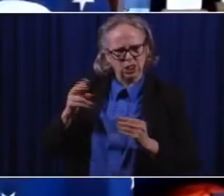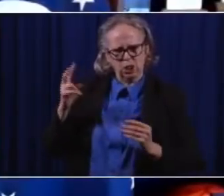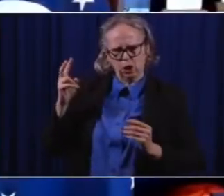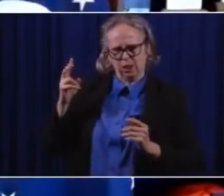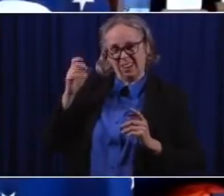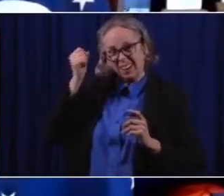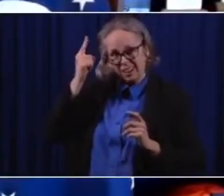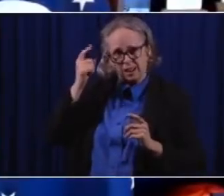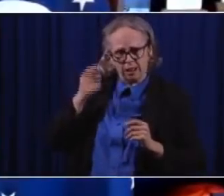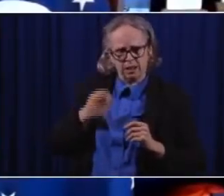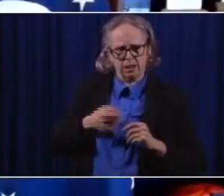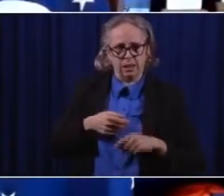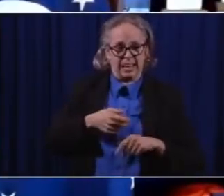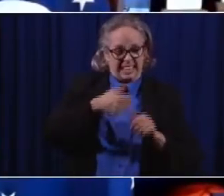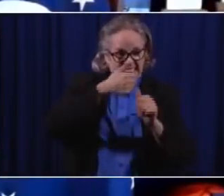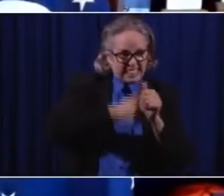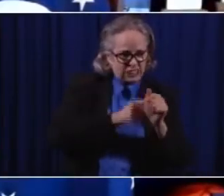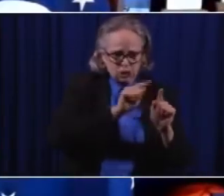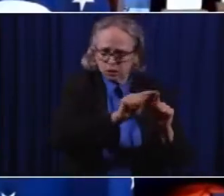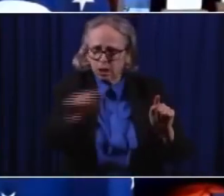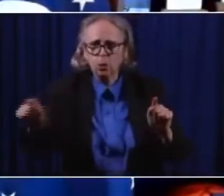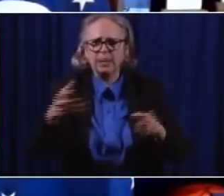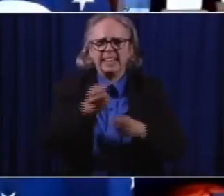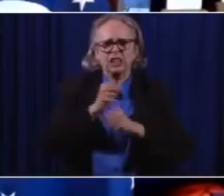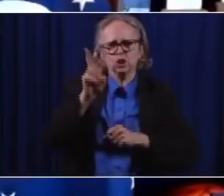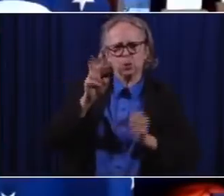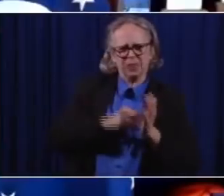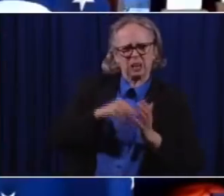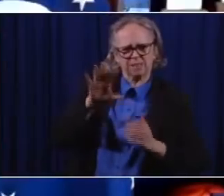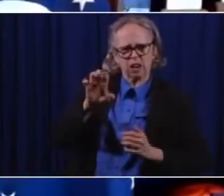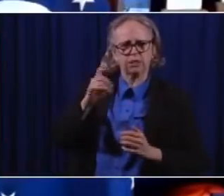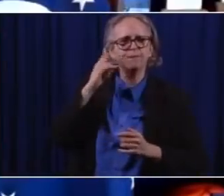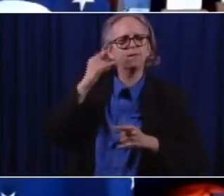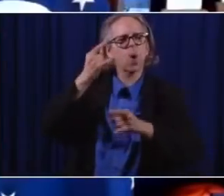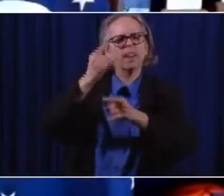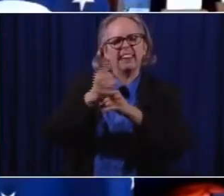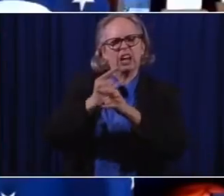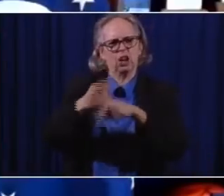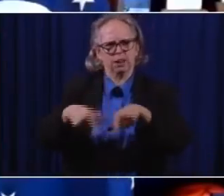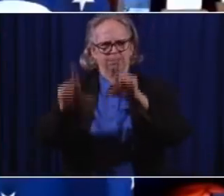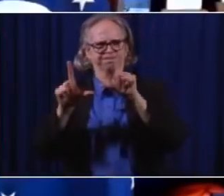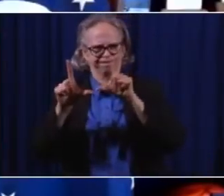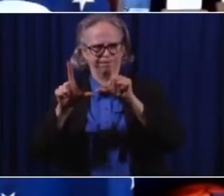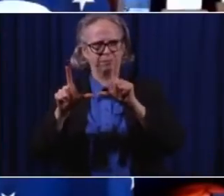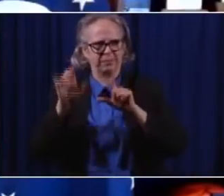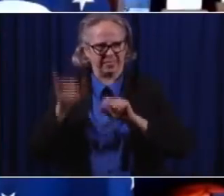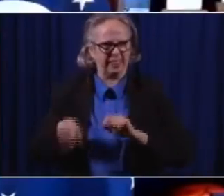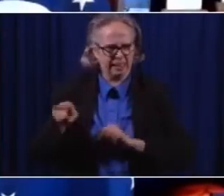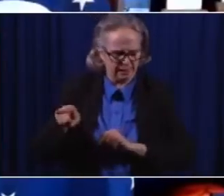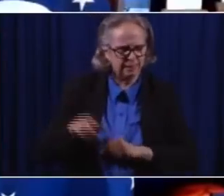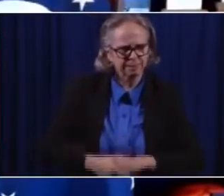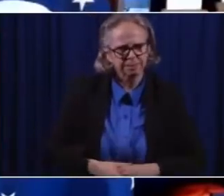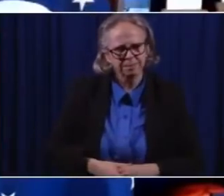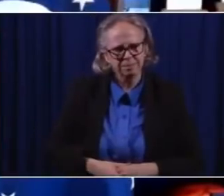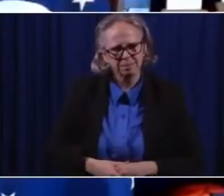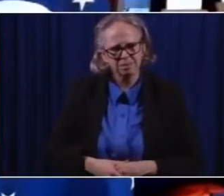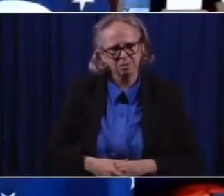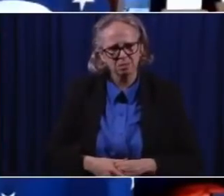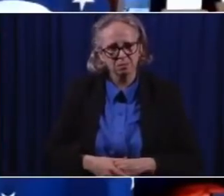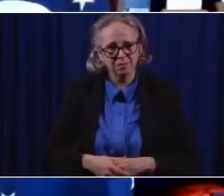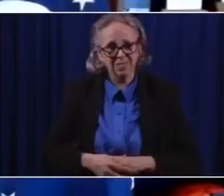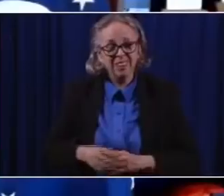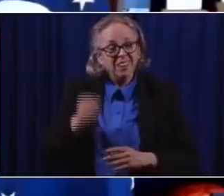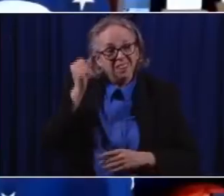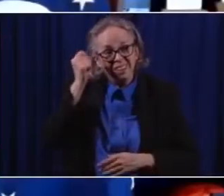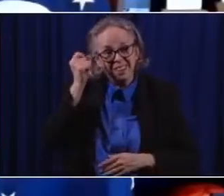for on-premises liquor permit holders. The Department of Commerce tells me that we've only had about a third of our licensees apply